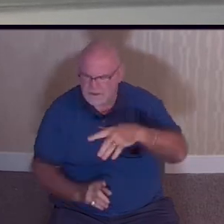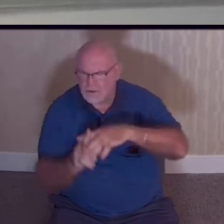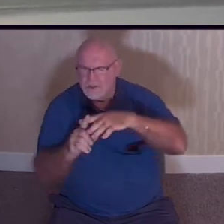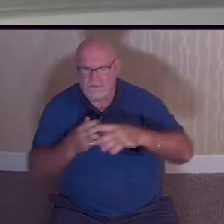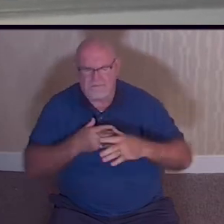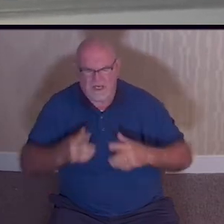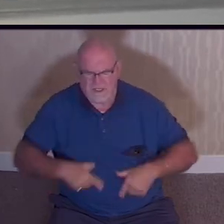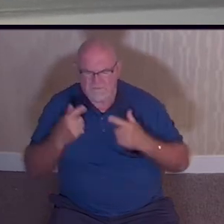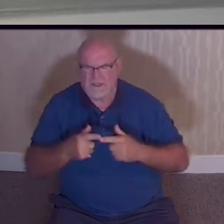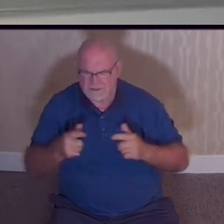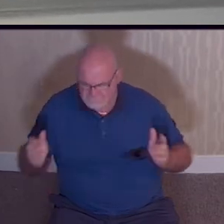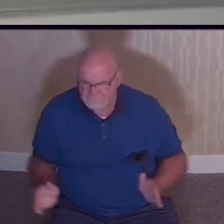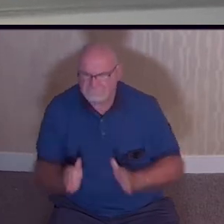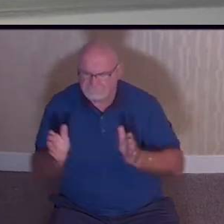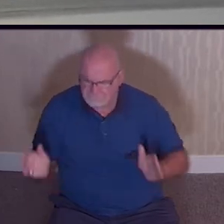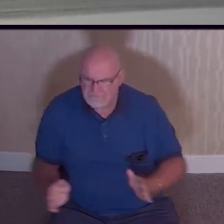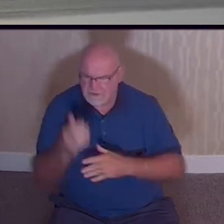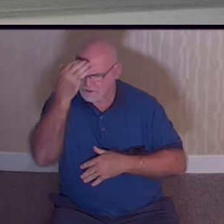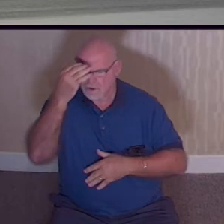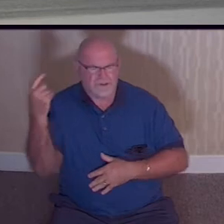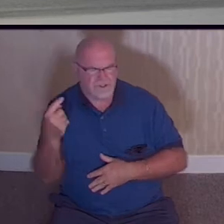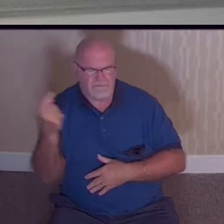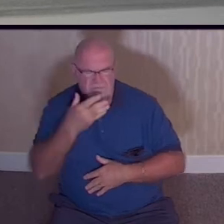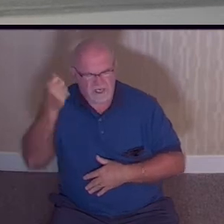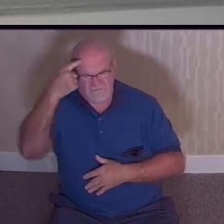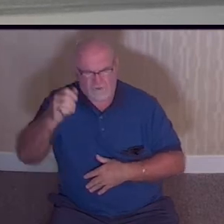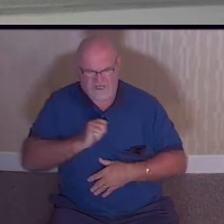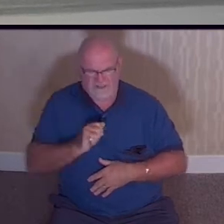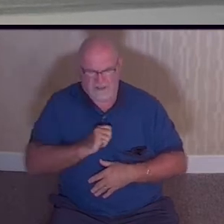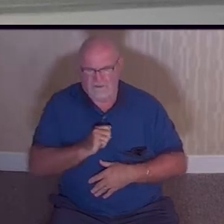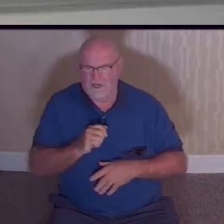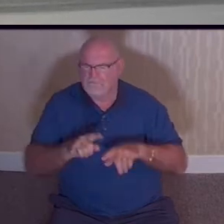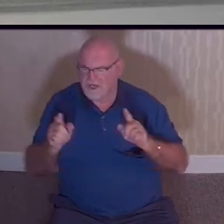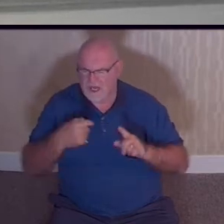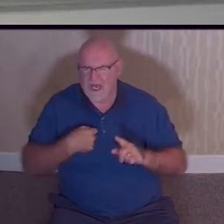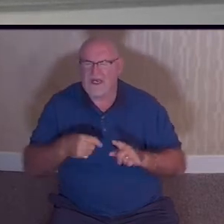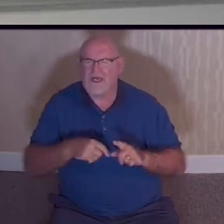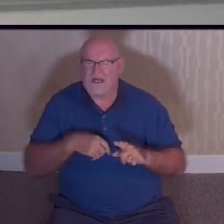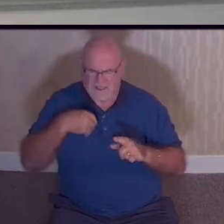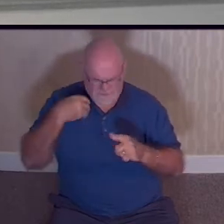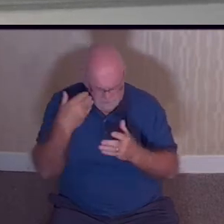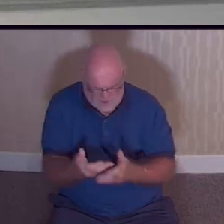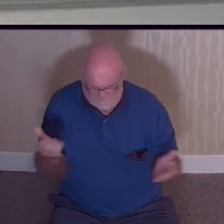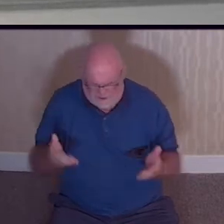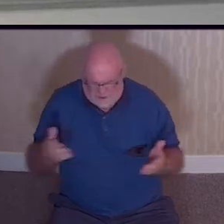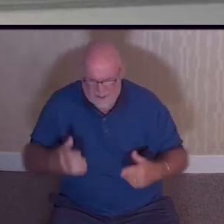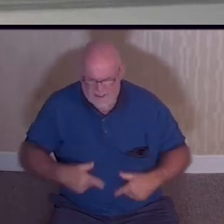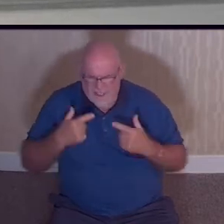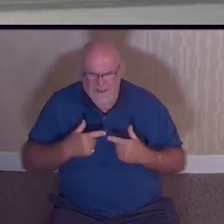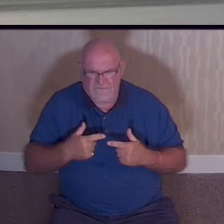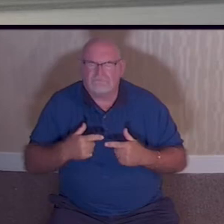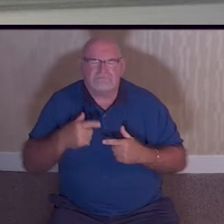my life, urging me on to know something better for myself, that I have come to life to live